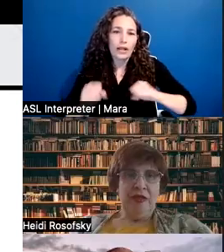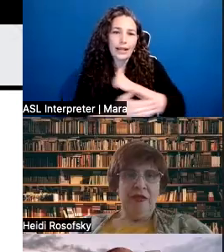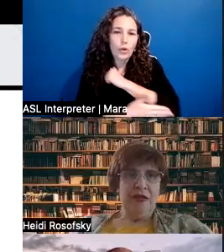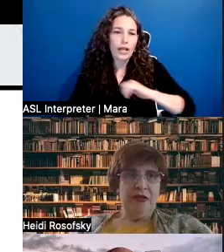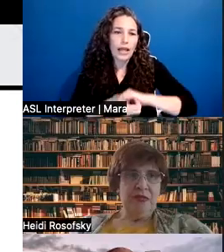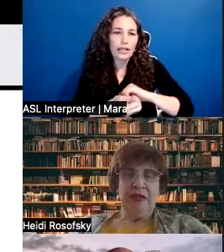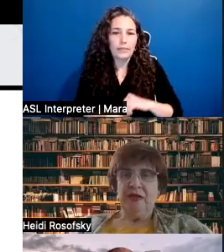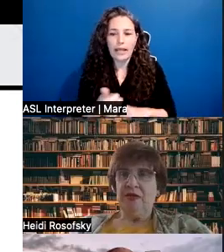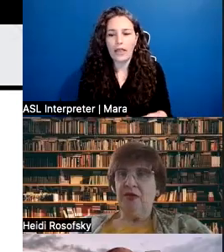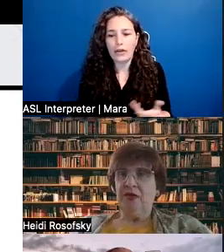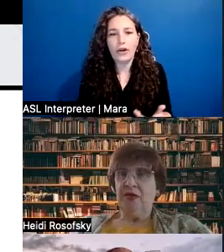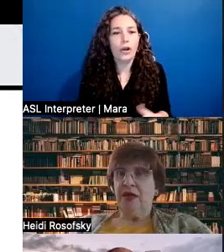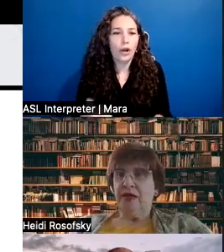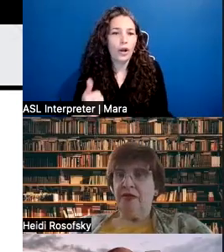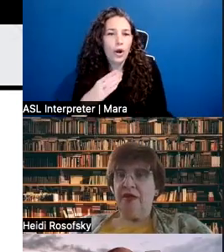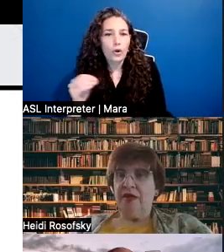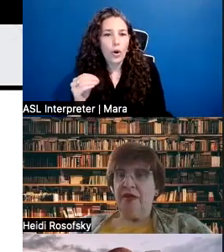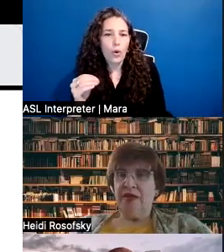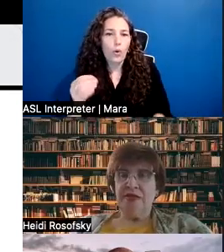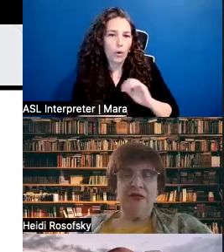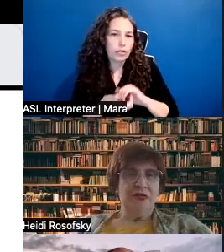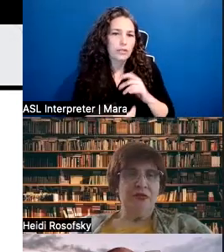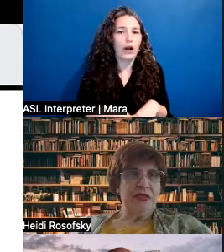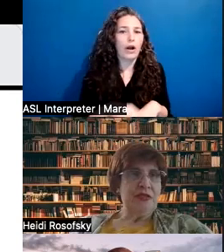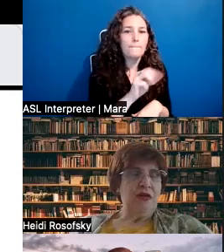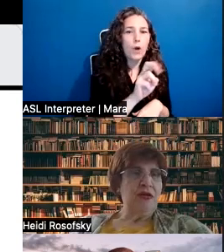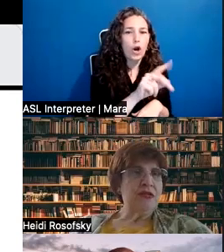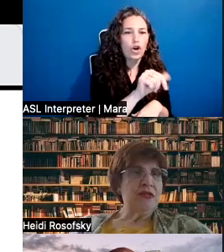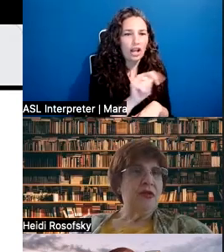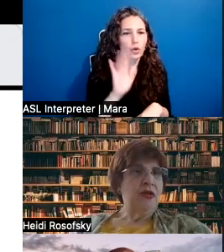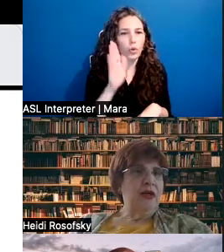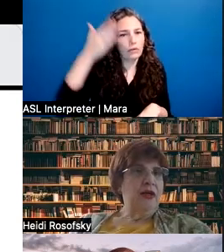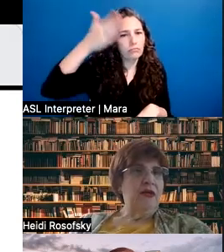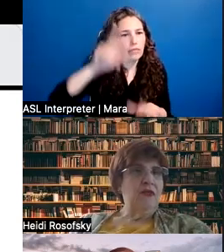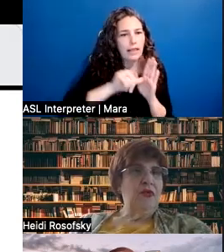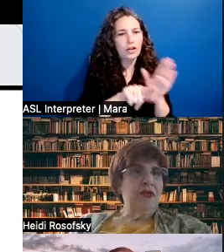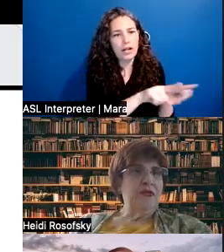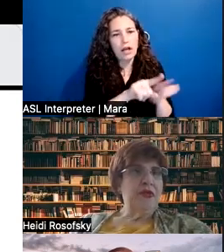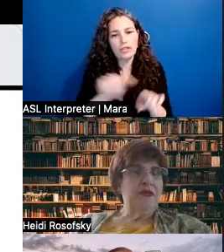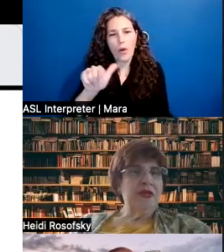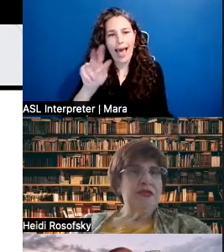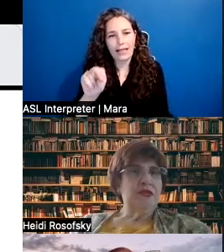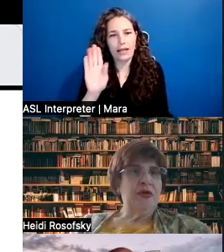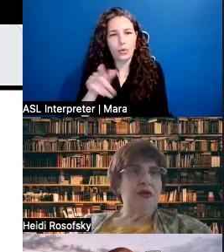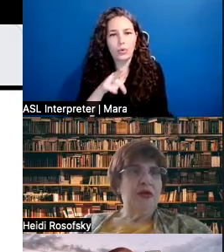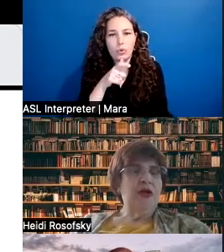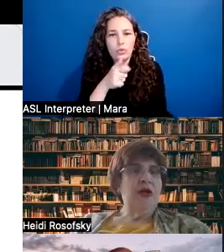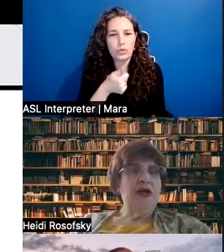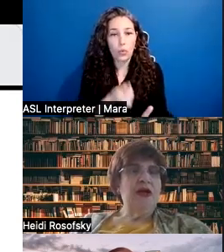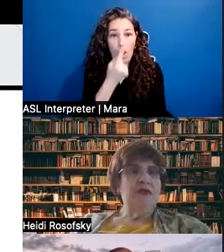be speaking later, and Alan Hanson, who is also one of the three of us who